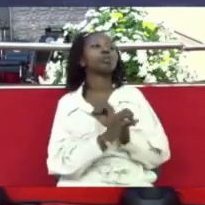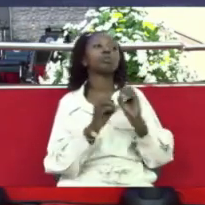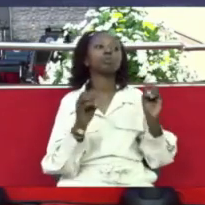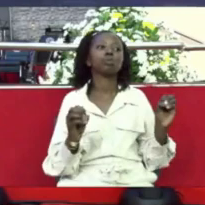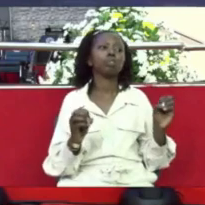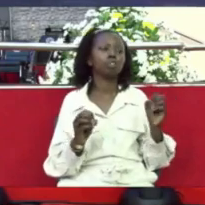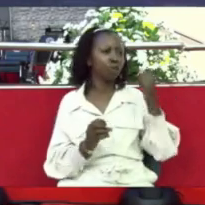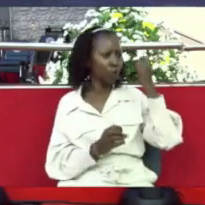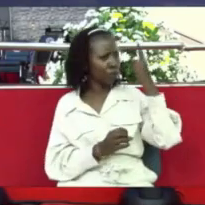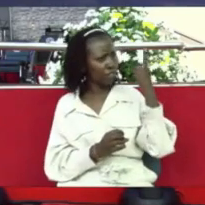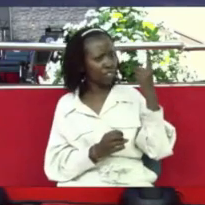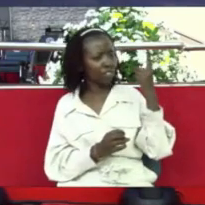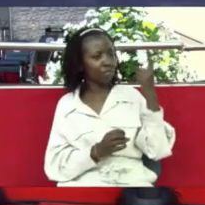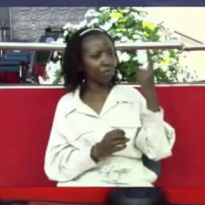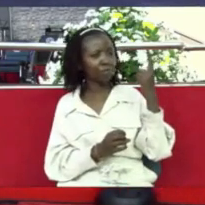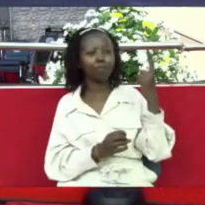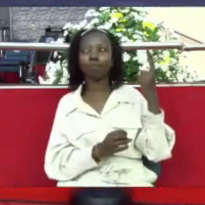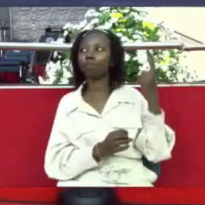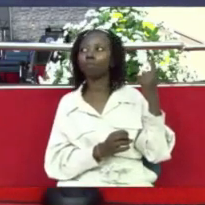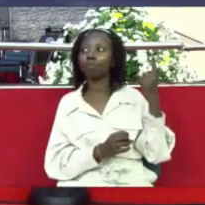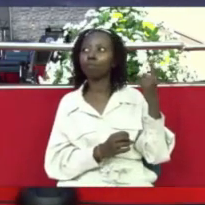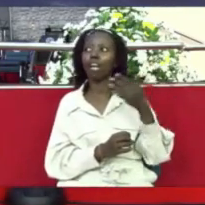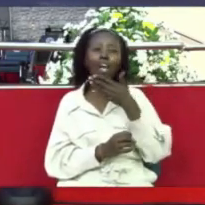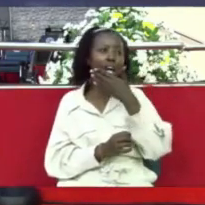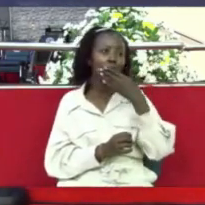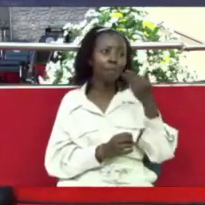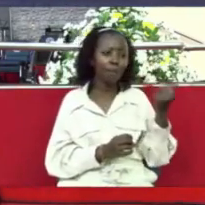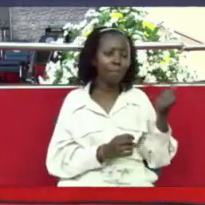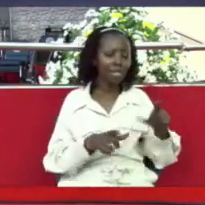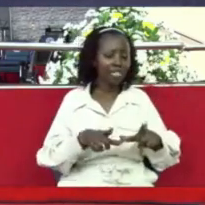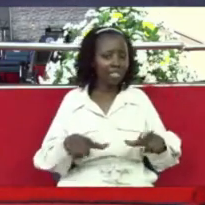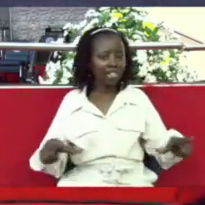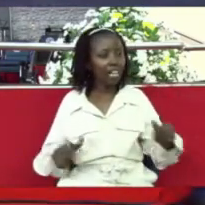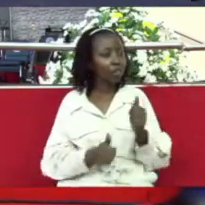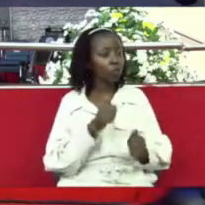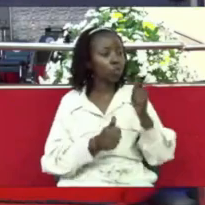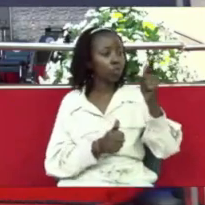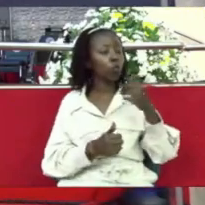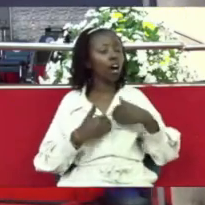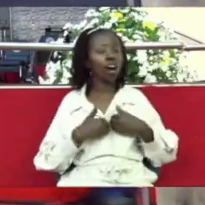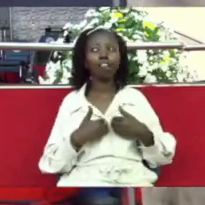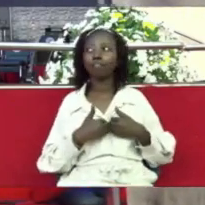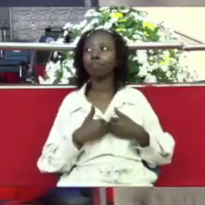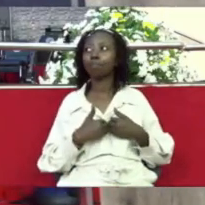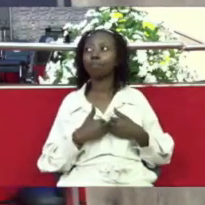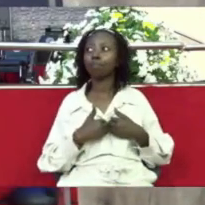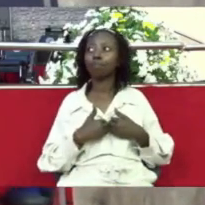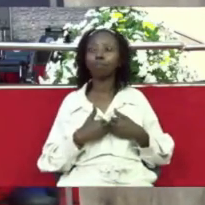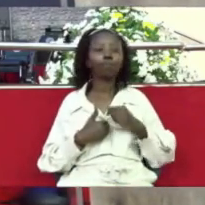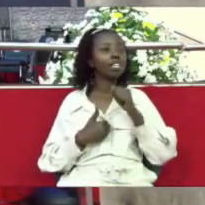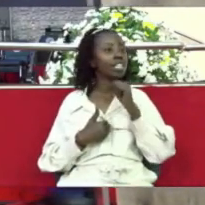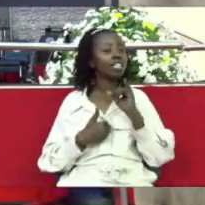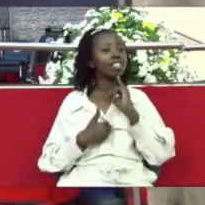Do you understand me? The best ground that you have is your